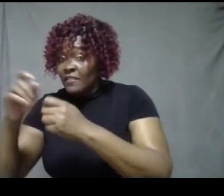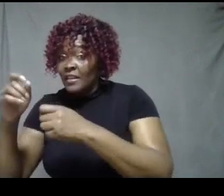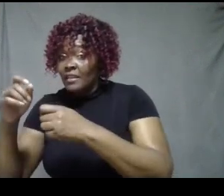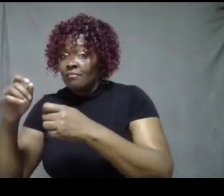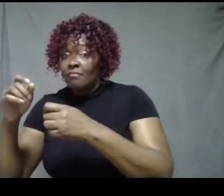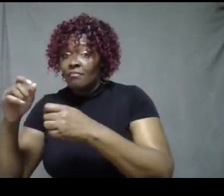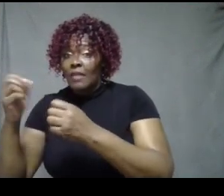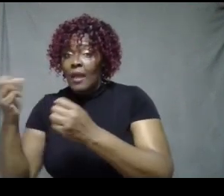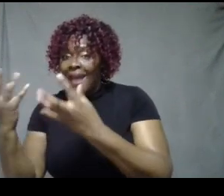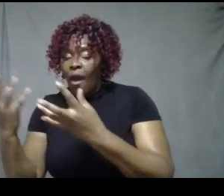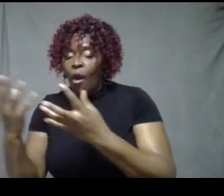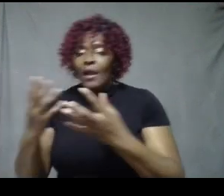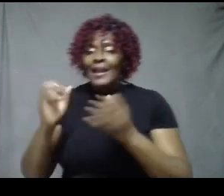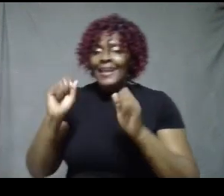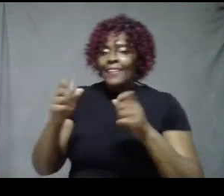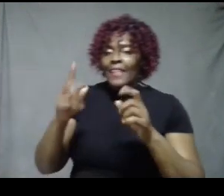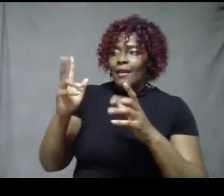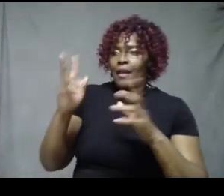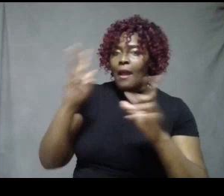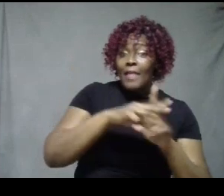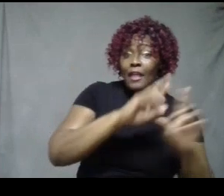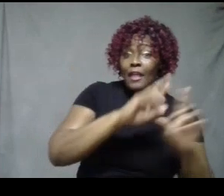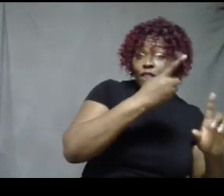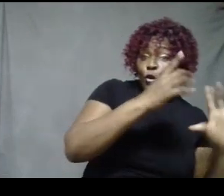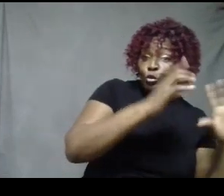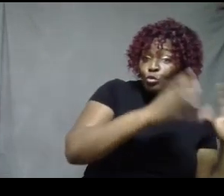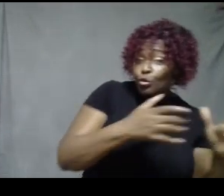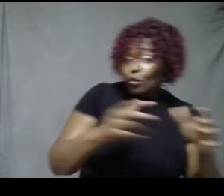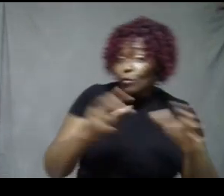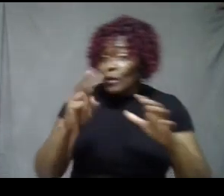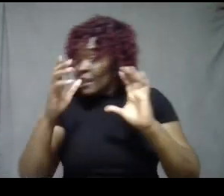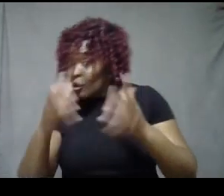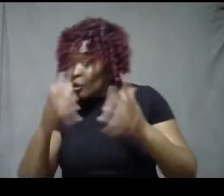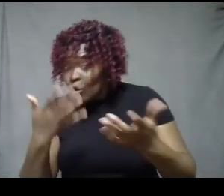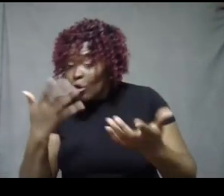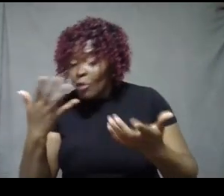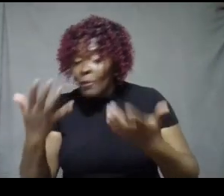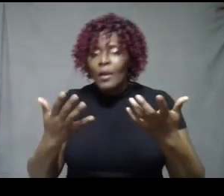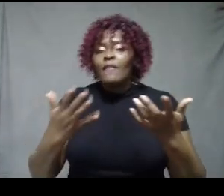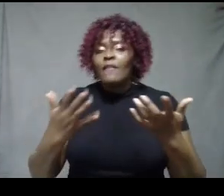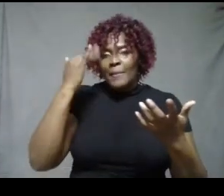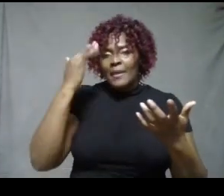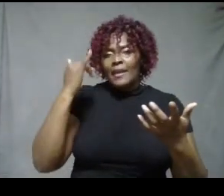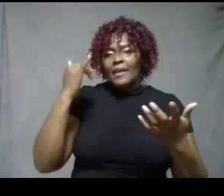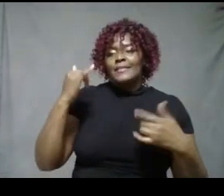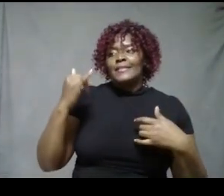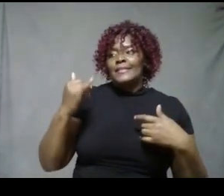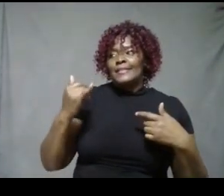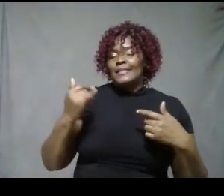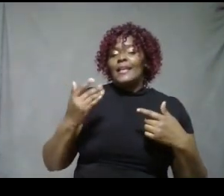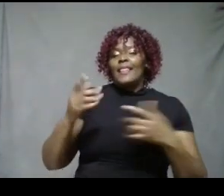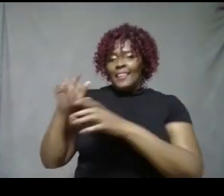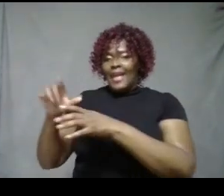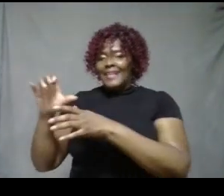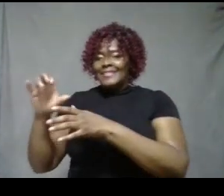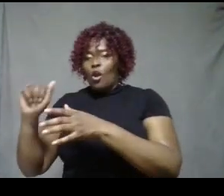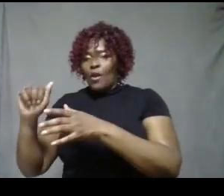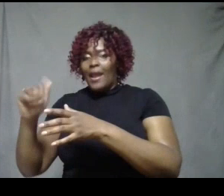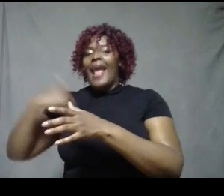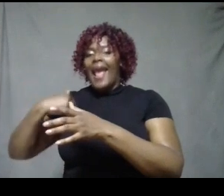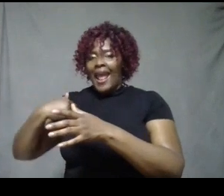round. Just wanted to bring that to the attention because the CRA did have over $1 million in COVID relief that was administered. So that was not eligible to